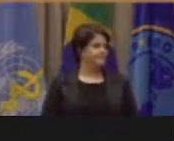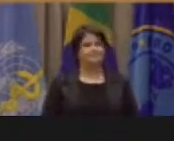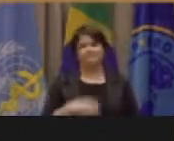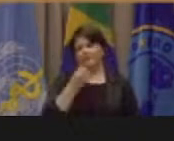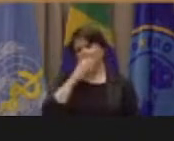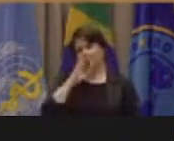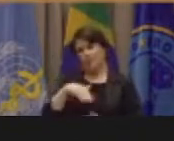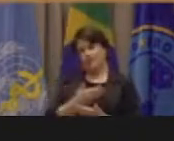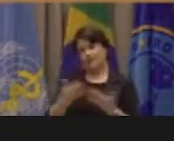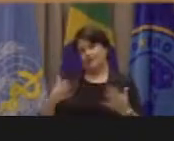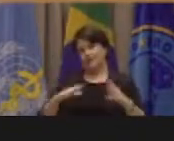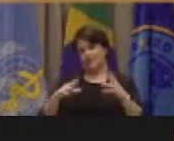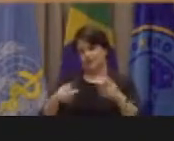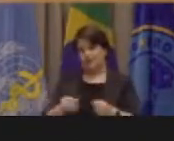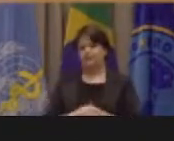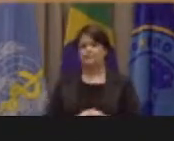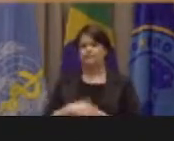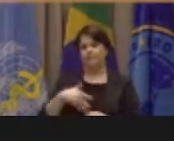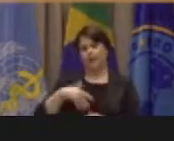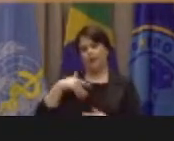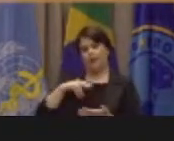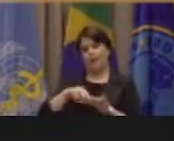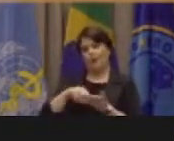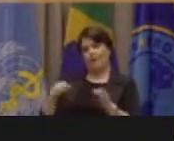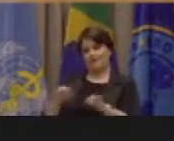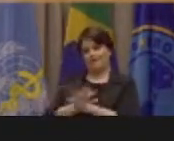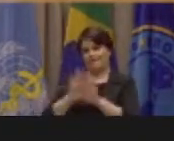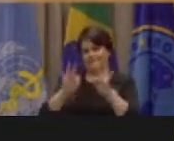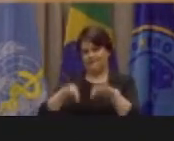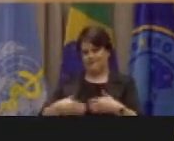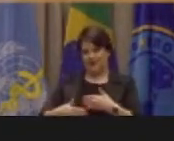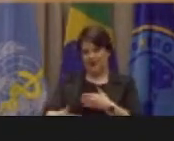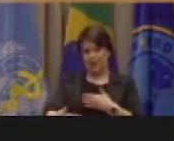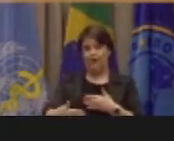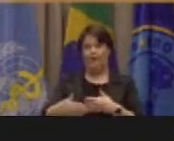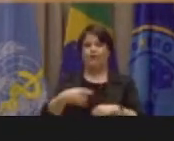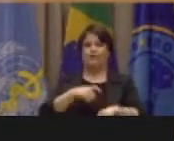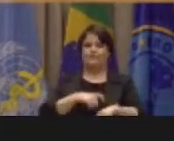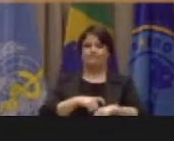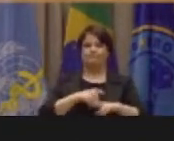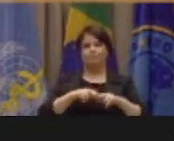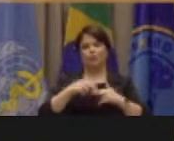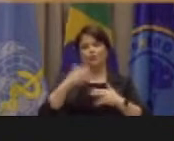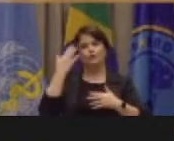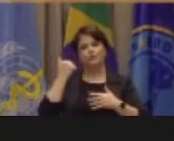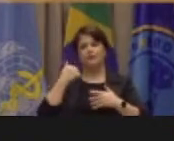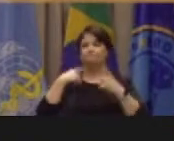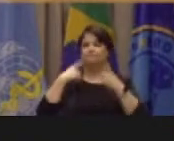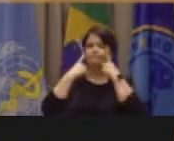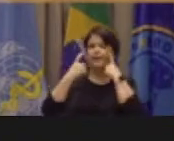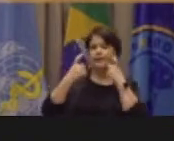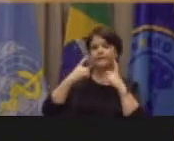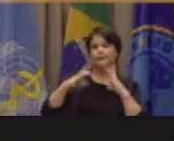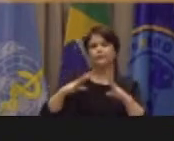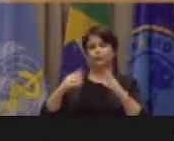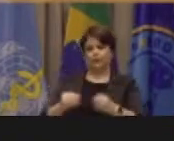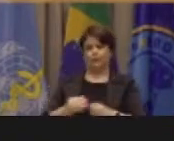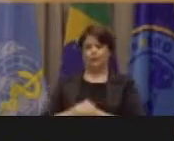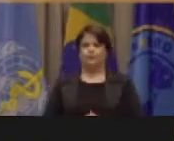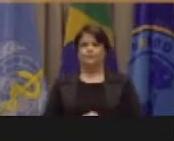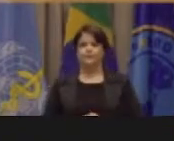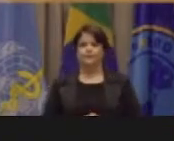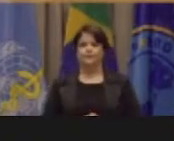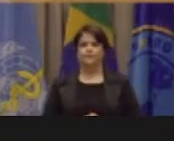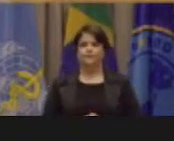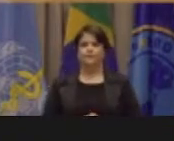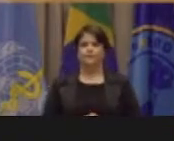Good afternoon, everyone. So we're closing this meeting. These 2